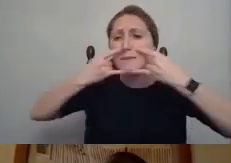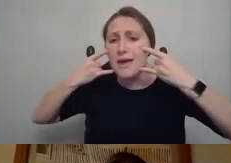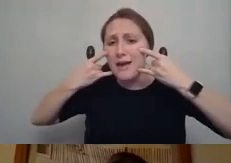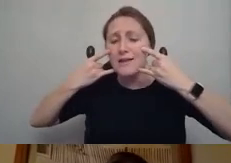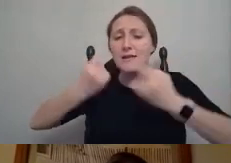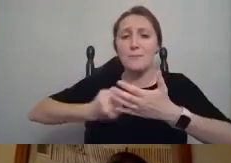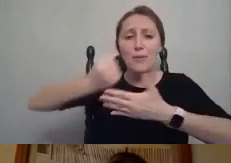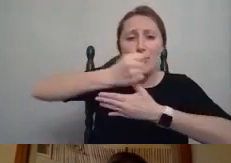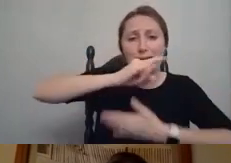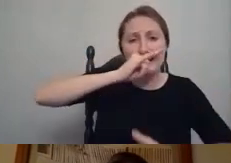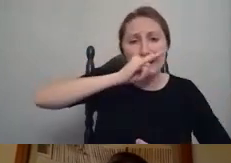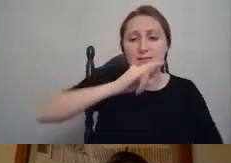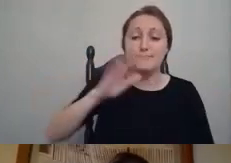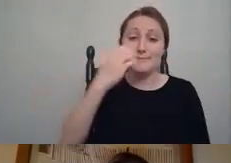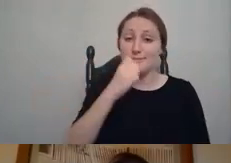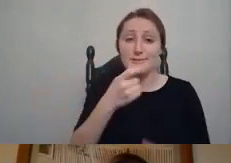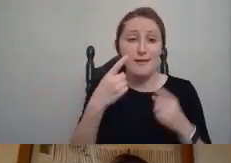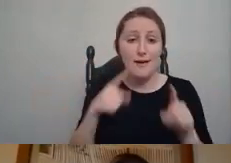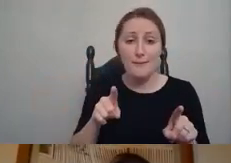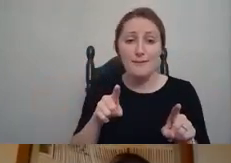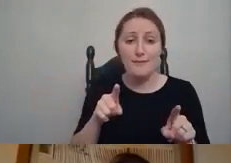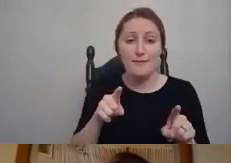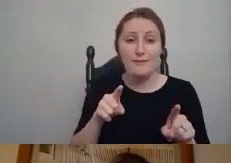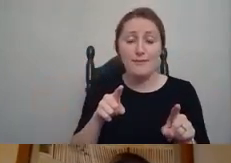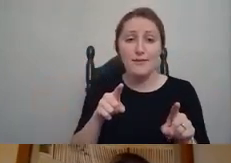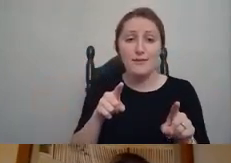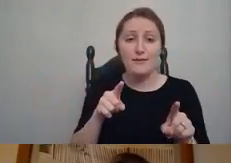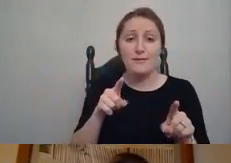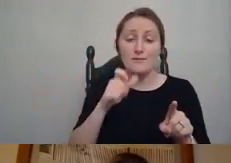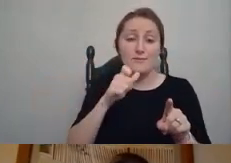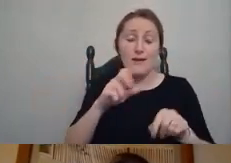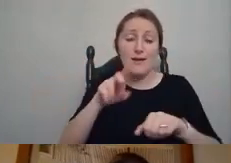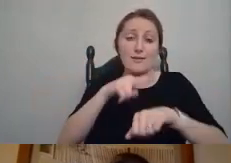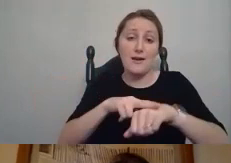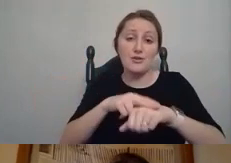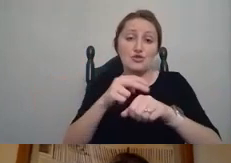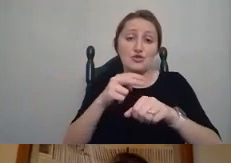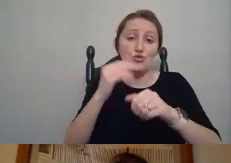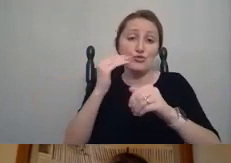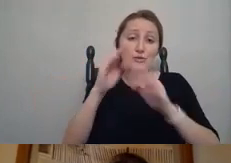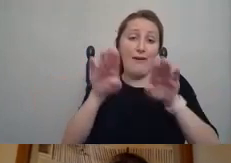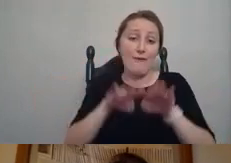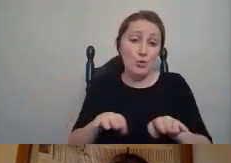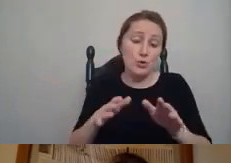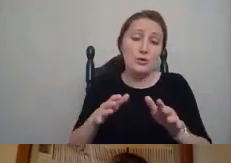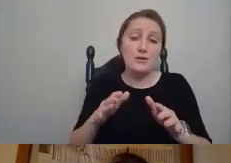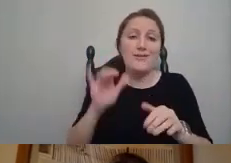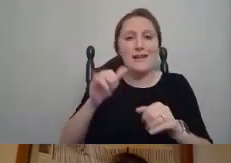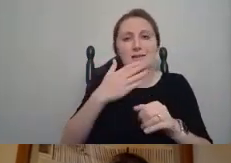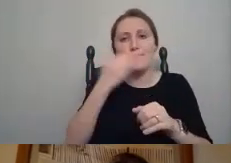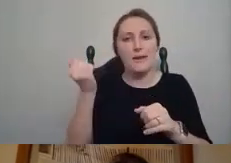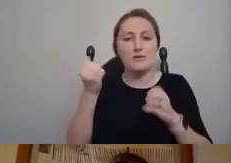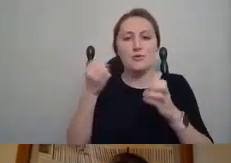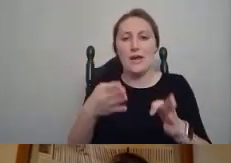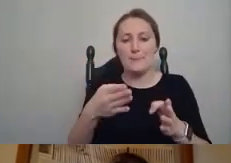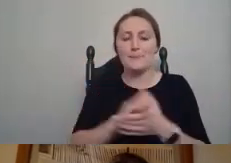that doesn't seem to be happening at the national level, I think is the best way out of this, right? And that's